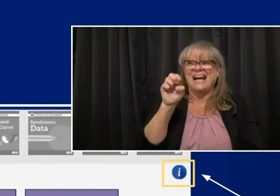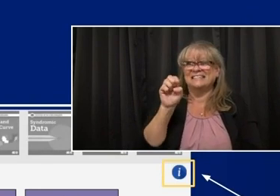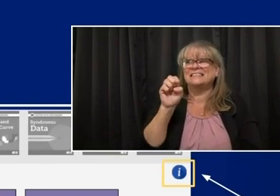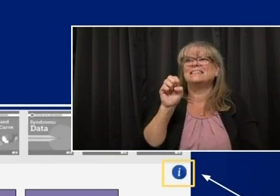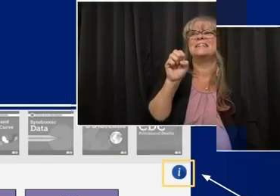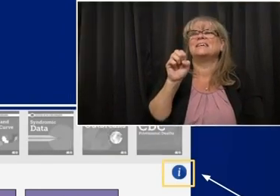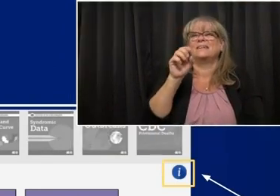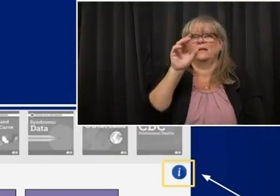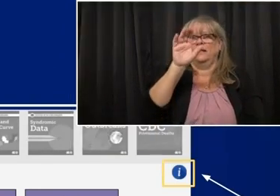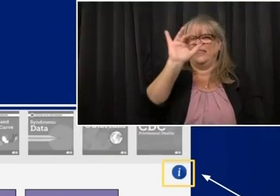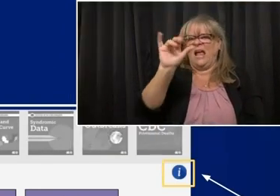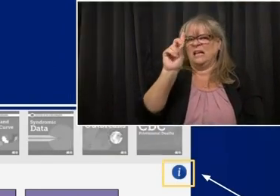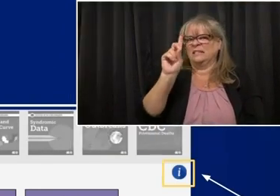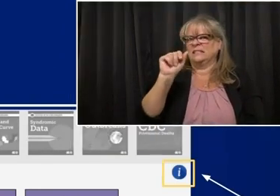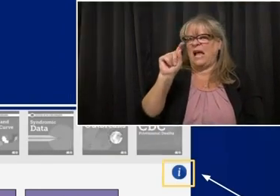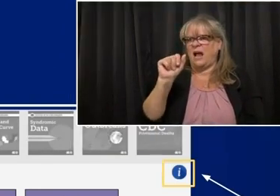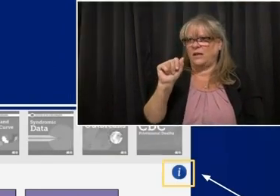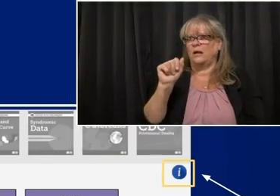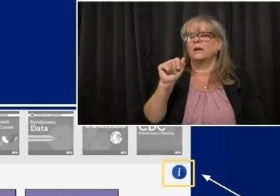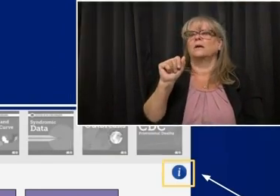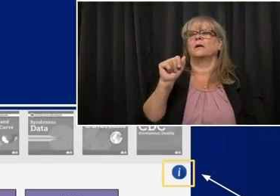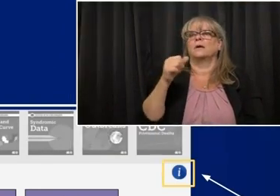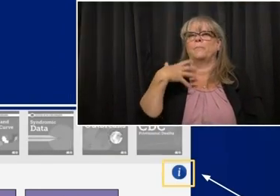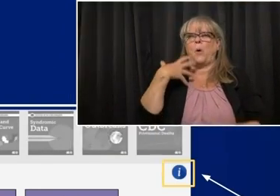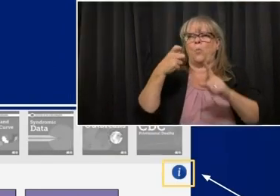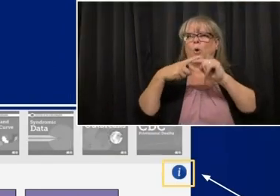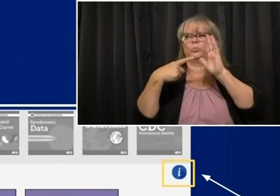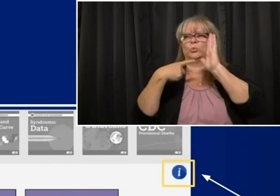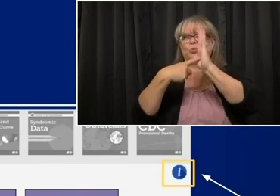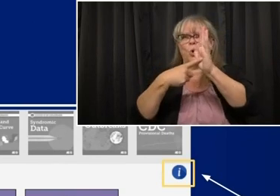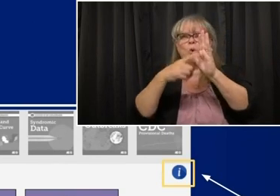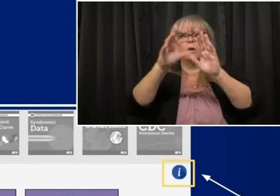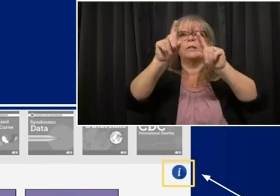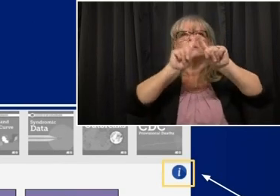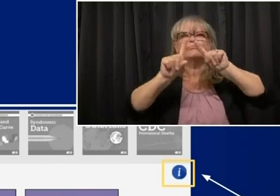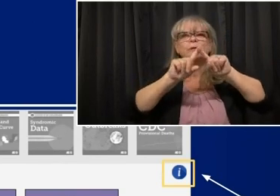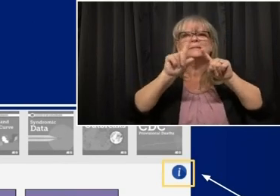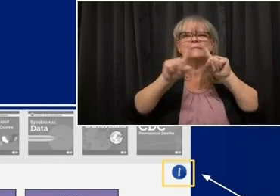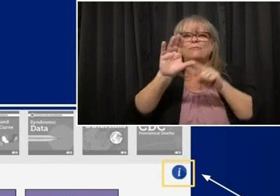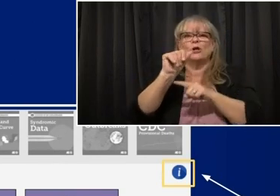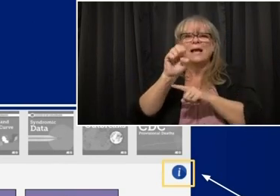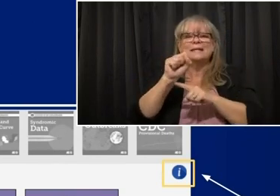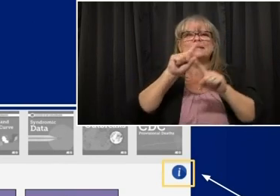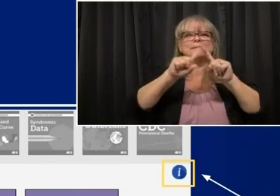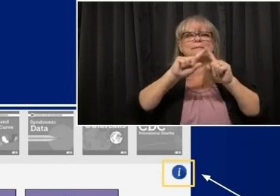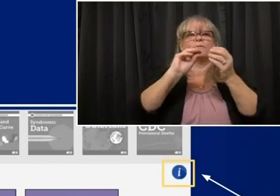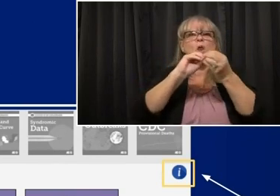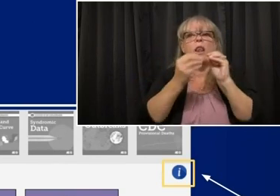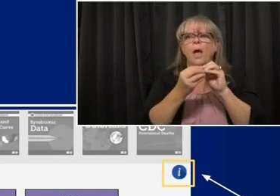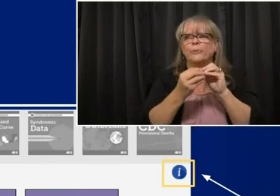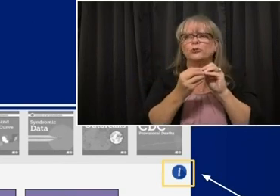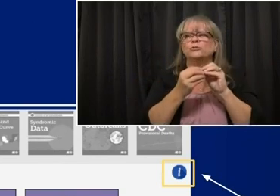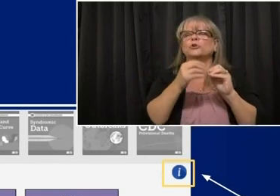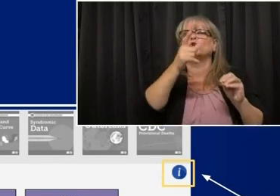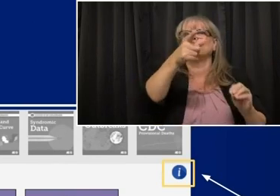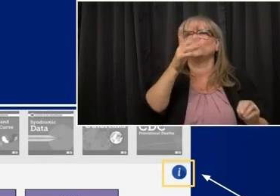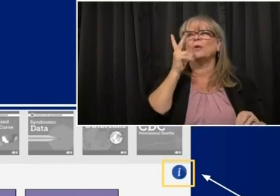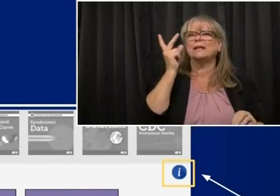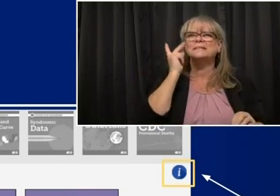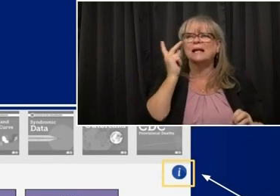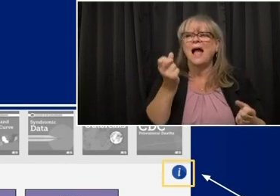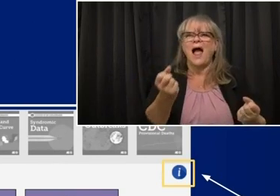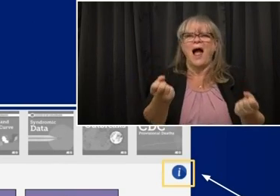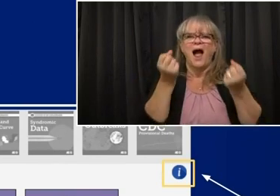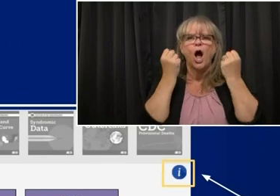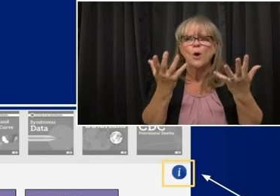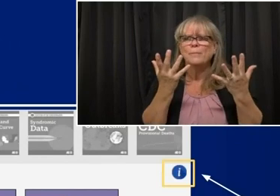also displaying the data by counts. You'll see that you can look at the data as cases, deaths, or you can look at maps, and we'll go into some of these